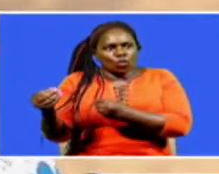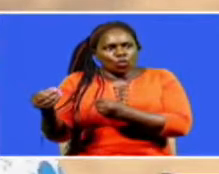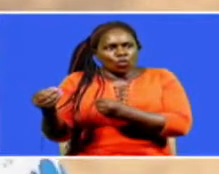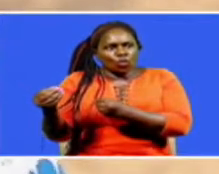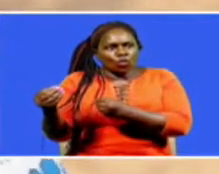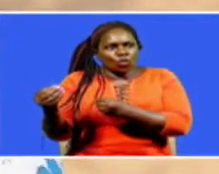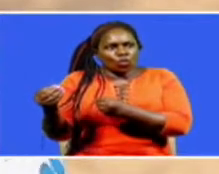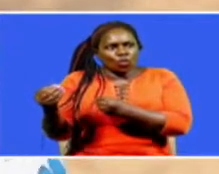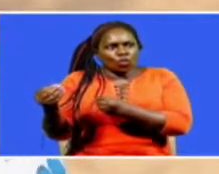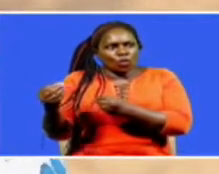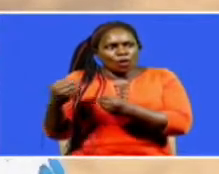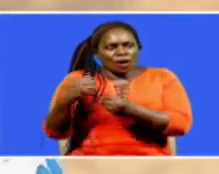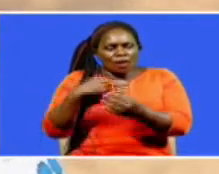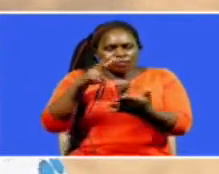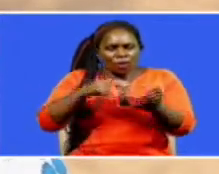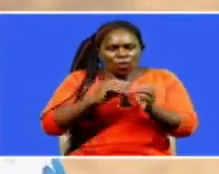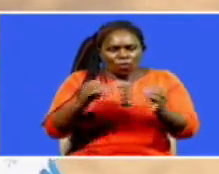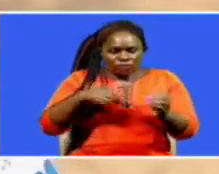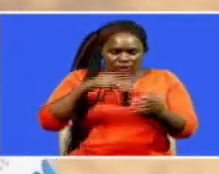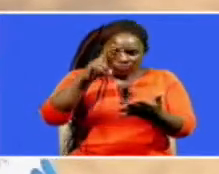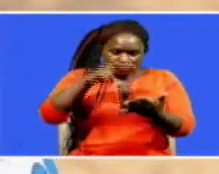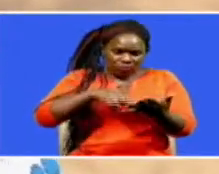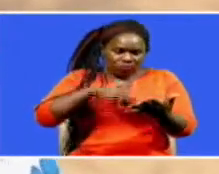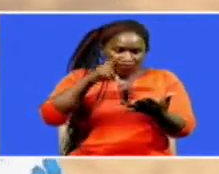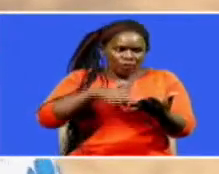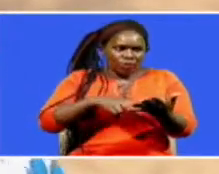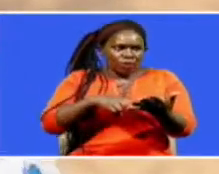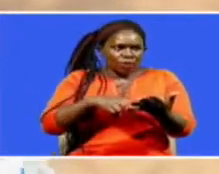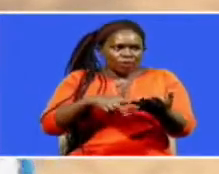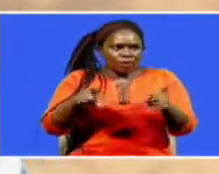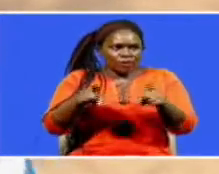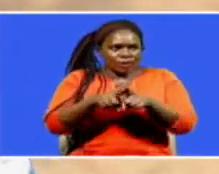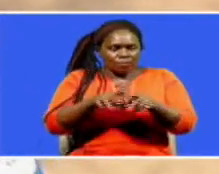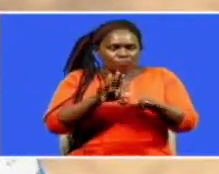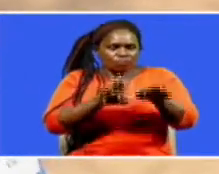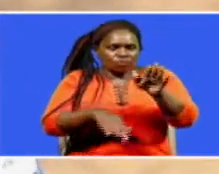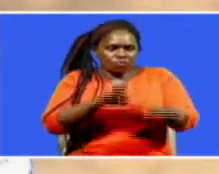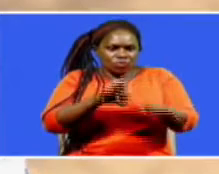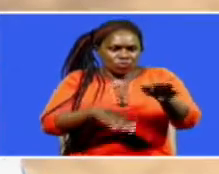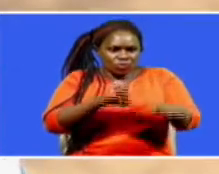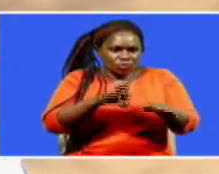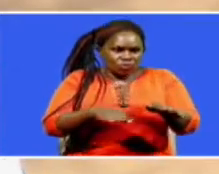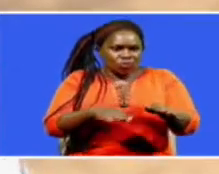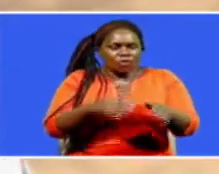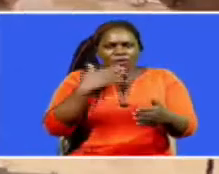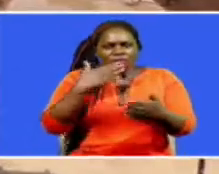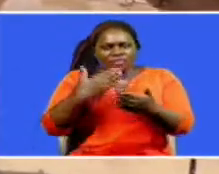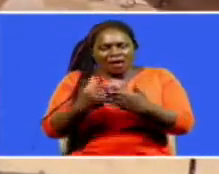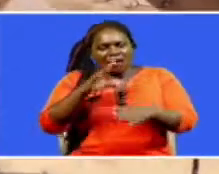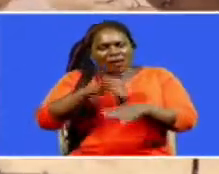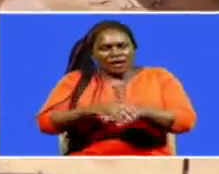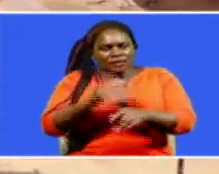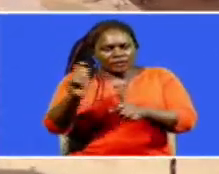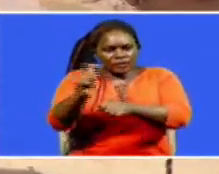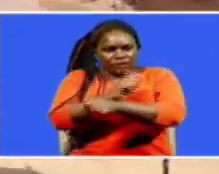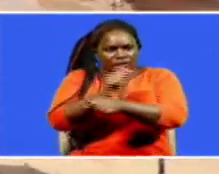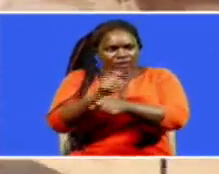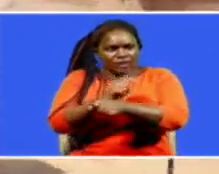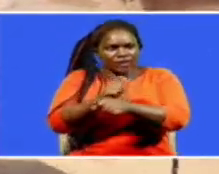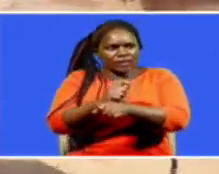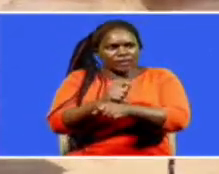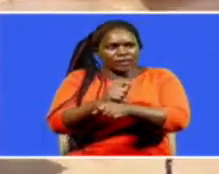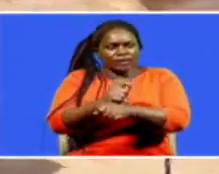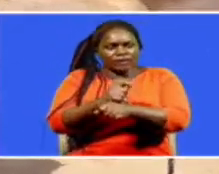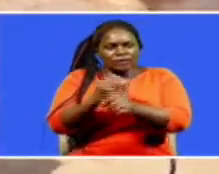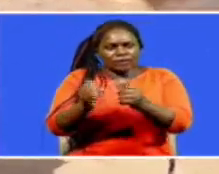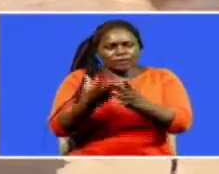kuna vitu za kusomea hivyo tunaenda kusomea, kama vile macherani pia tumesoea, tunashukuru tumepata. Despite these